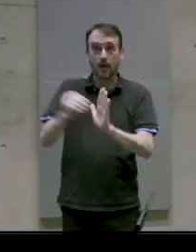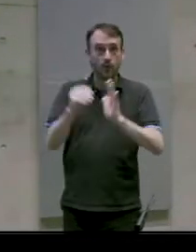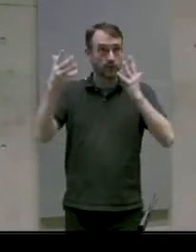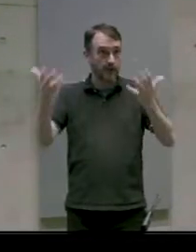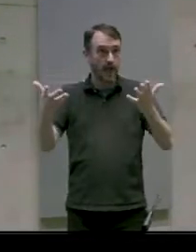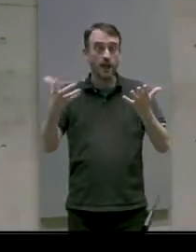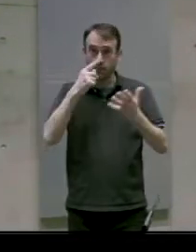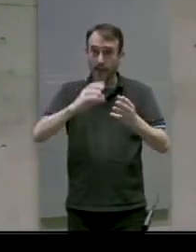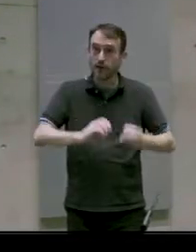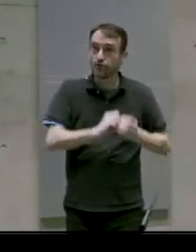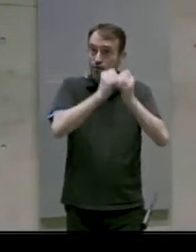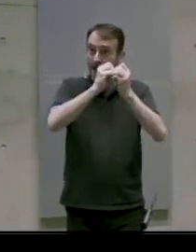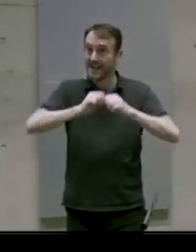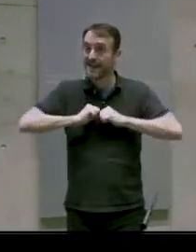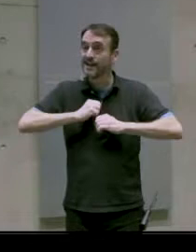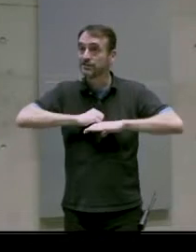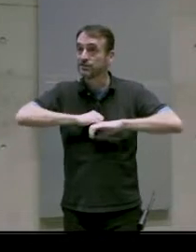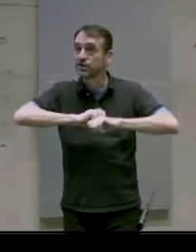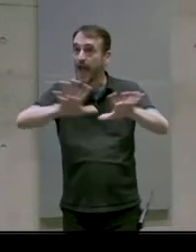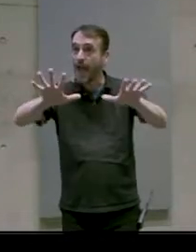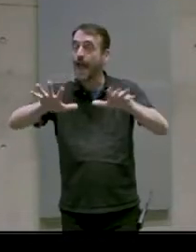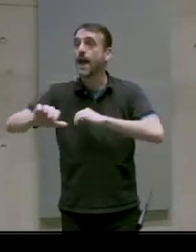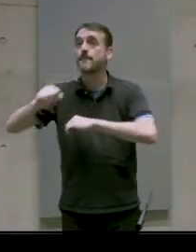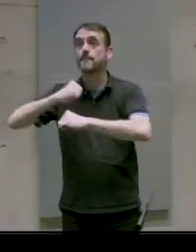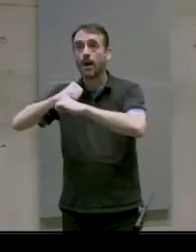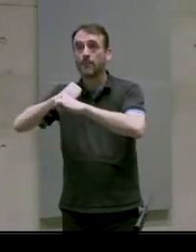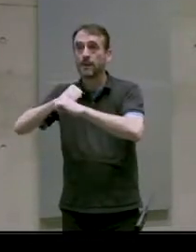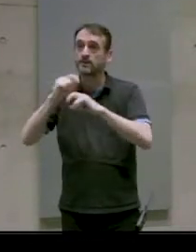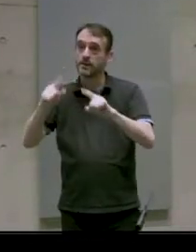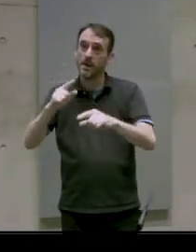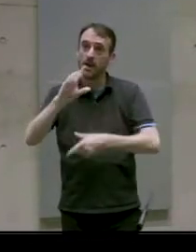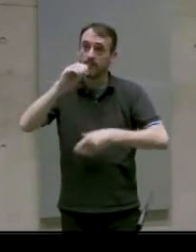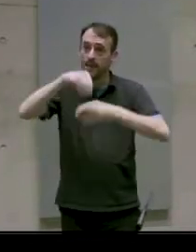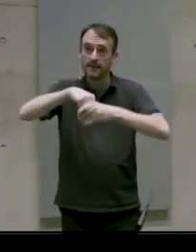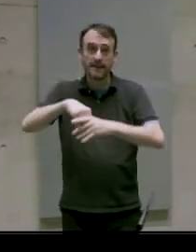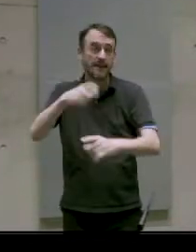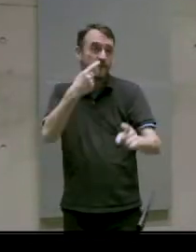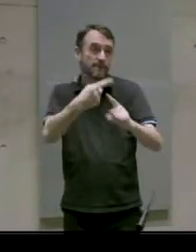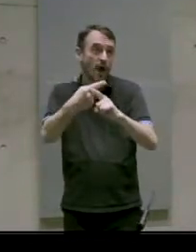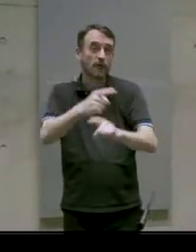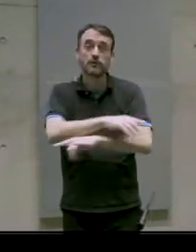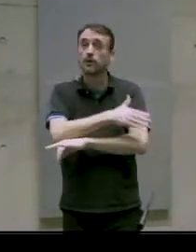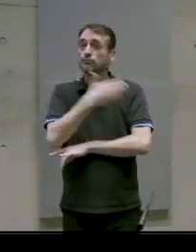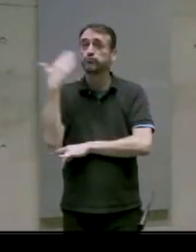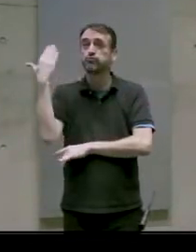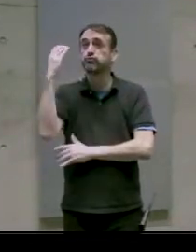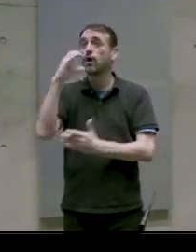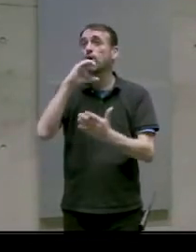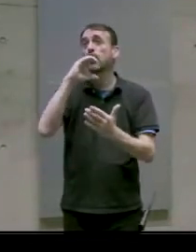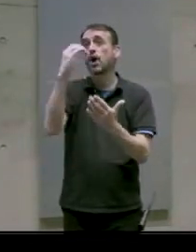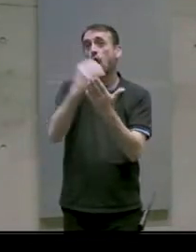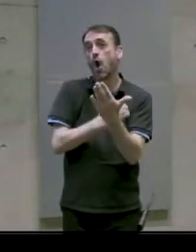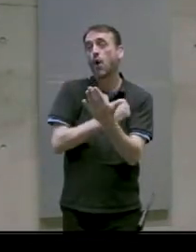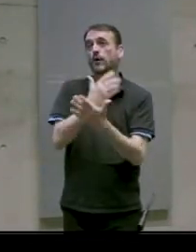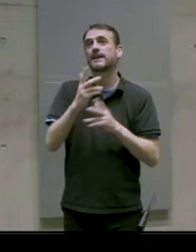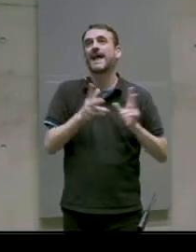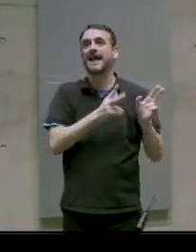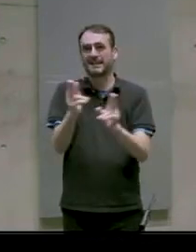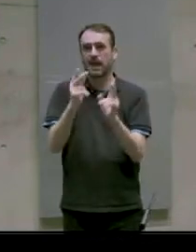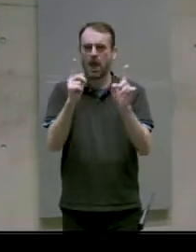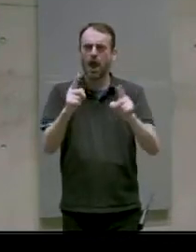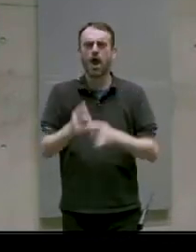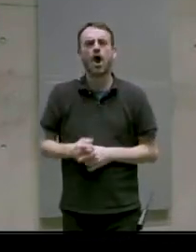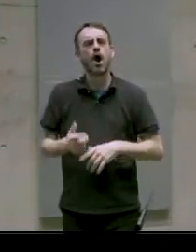and publish interactive titles through the built-in fast and easy-to-use no-code editor. RichCast is unique